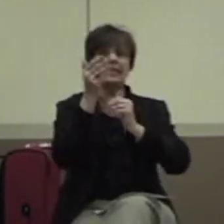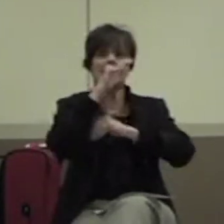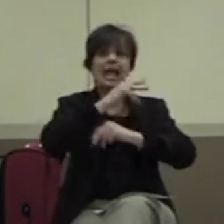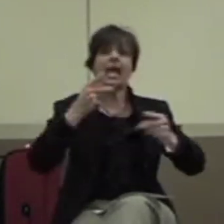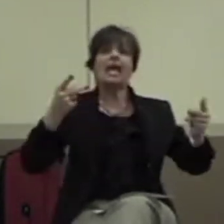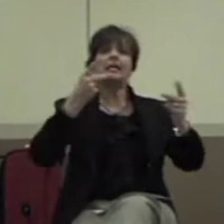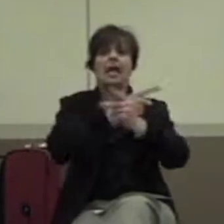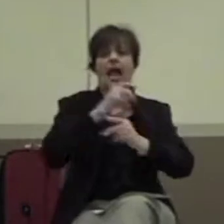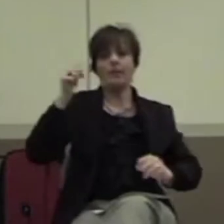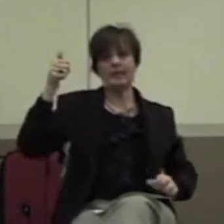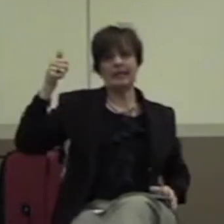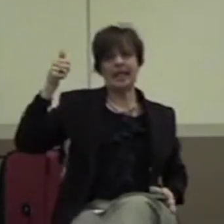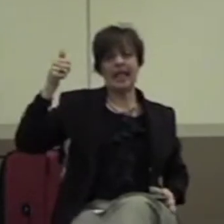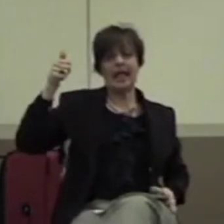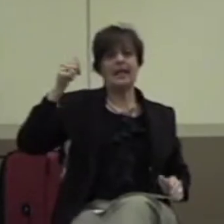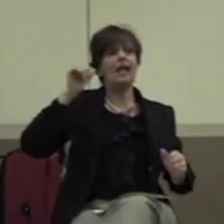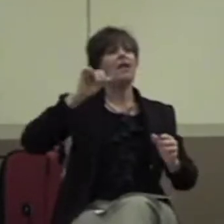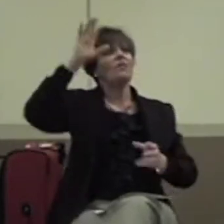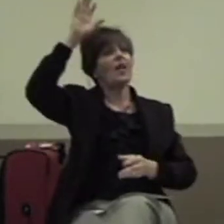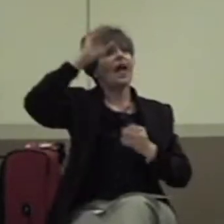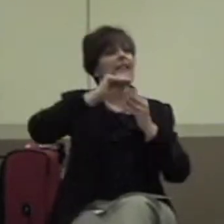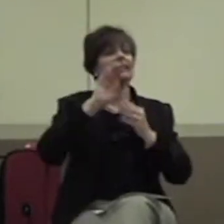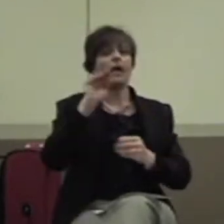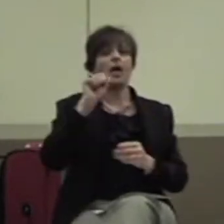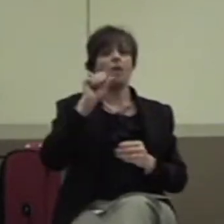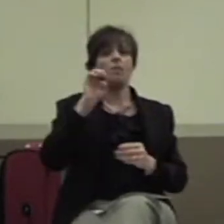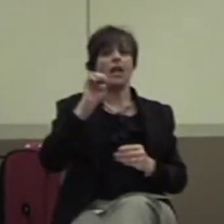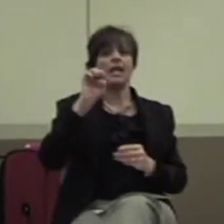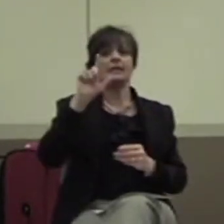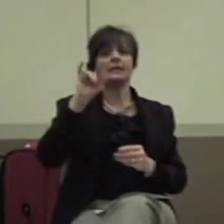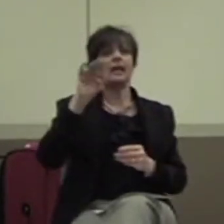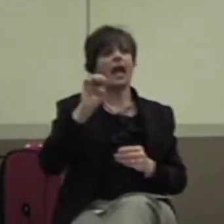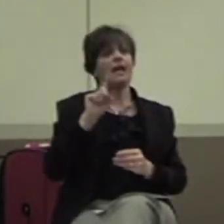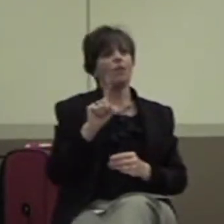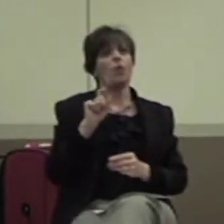day times 10. That comes out to a baseline of